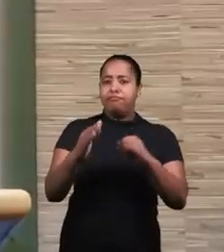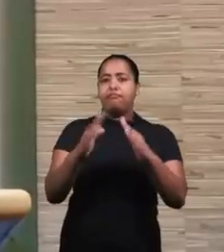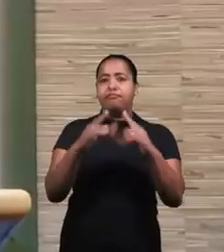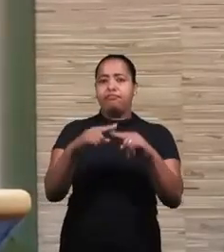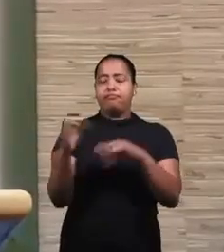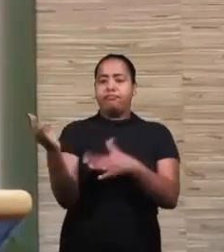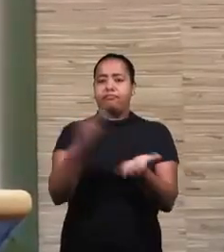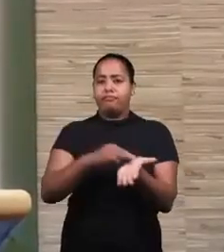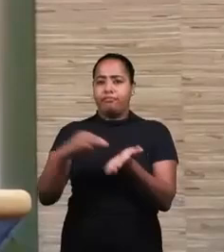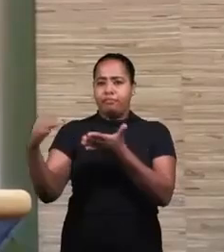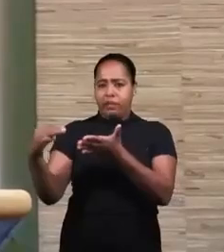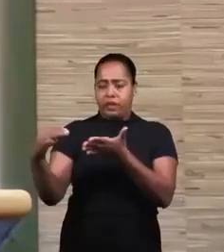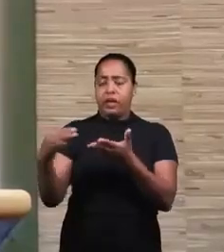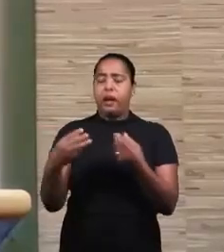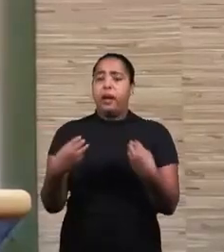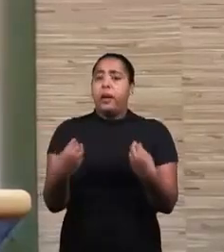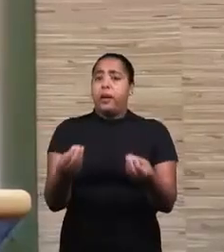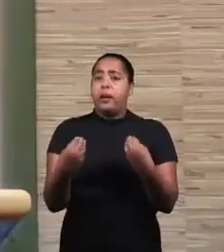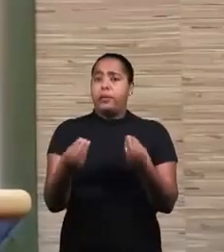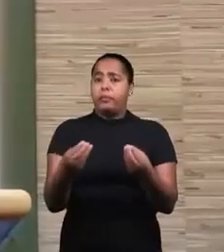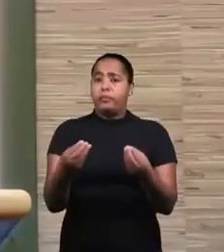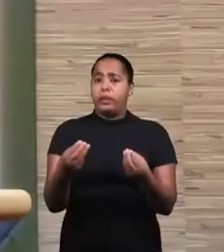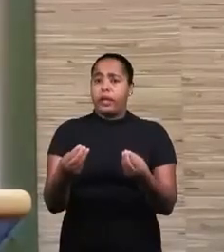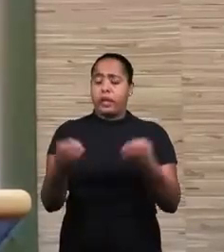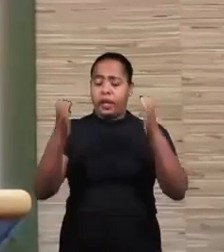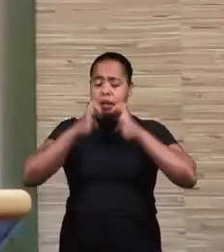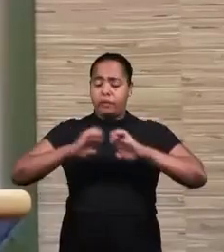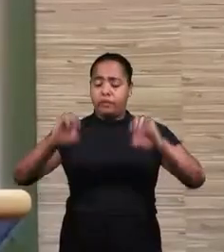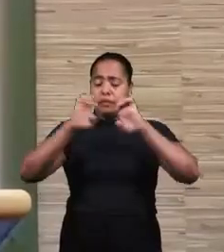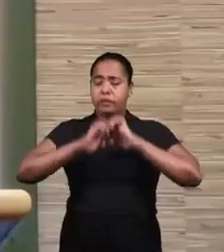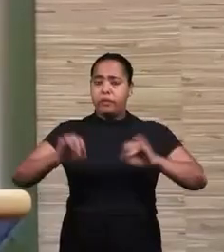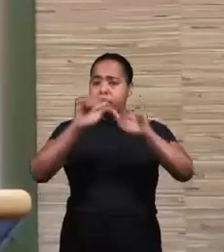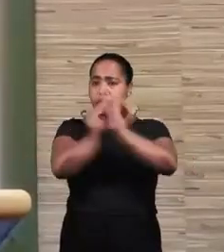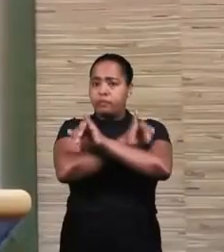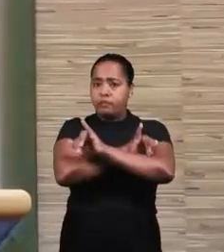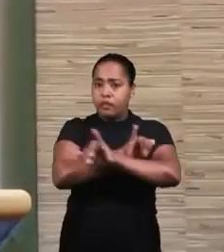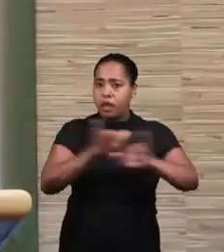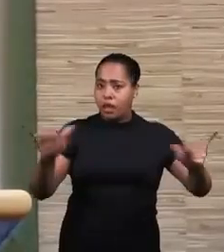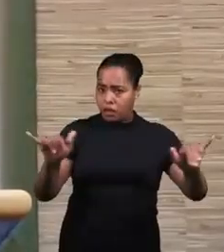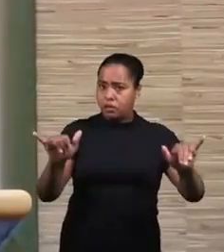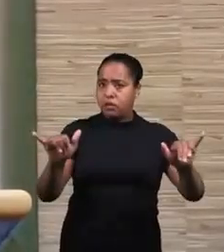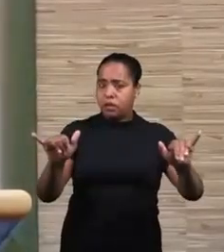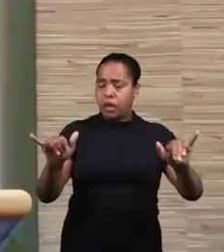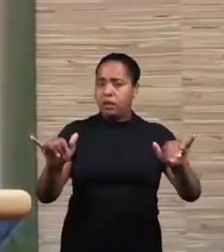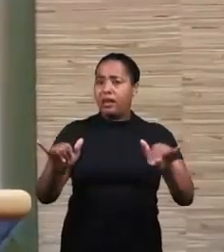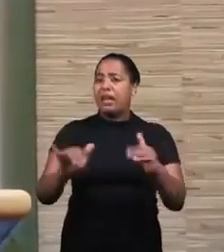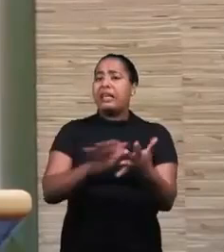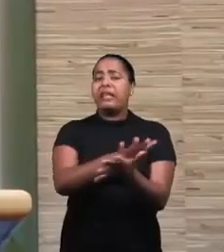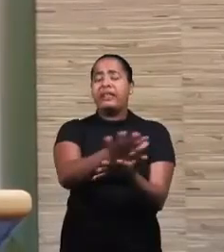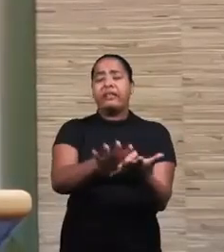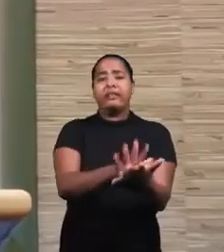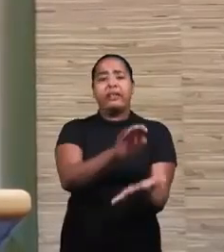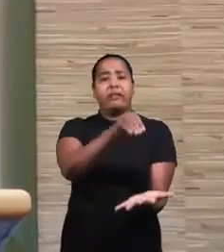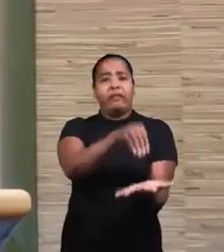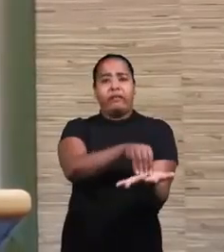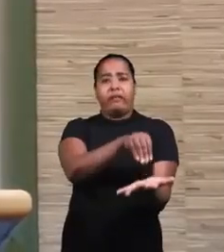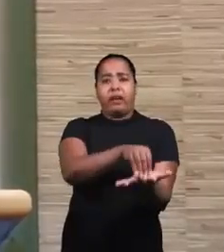so that the gospel be proclaimed, announced, and that the brethren are appropriately